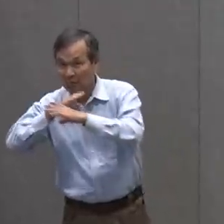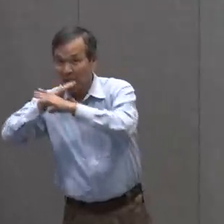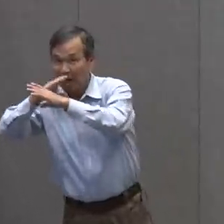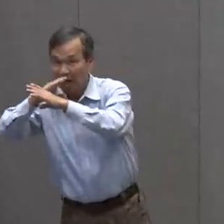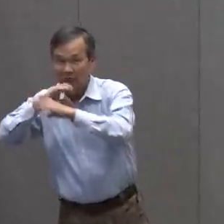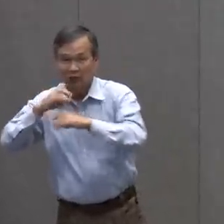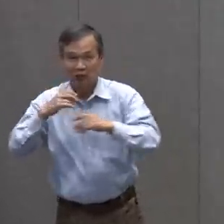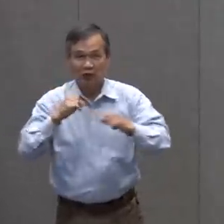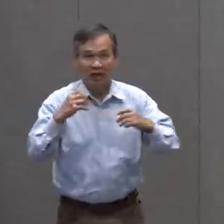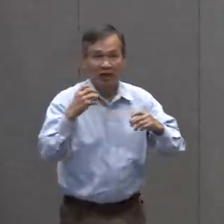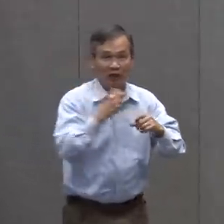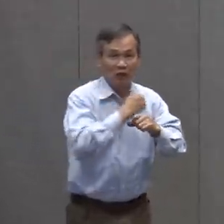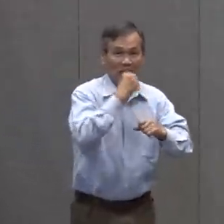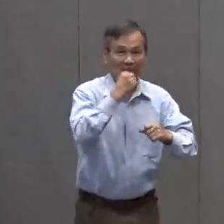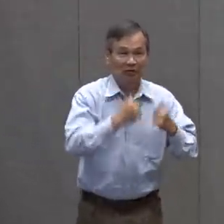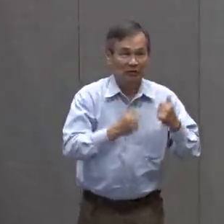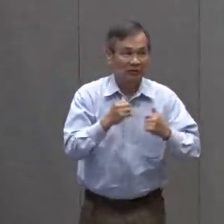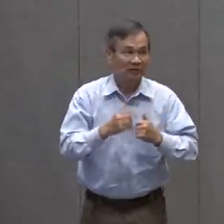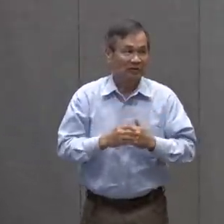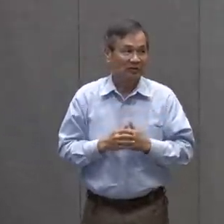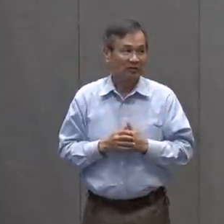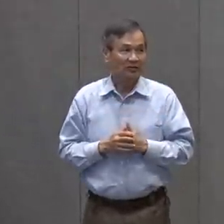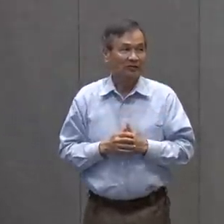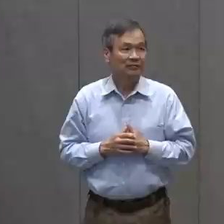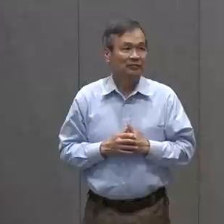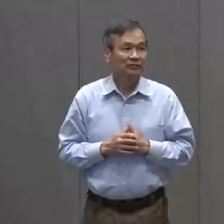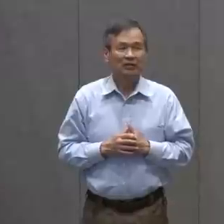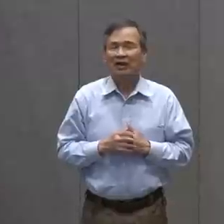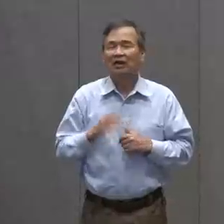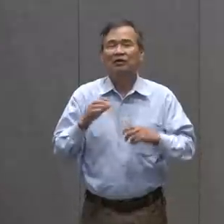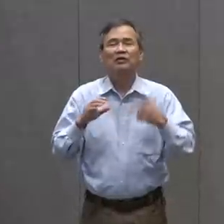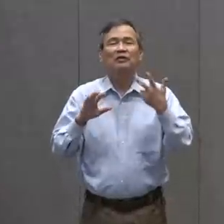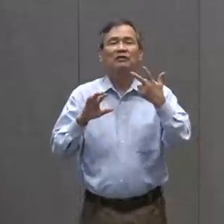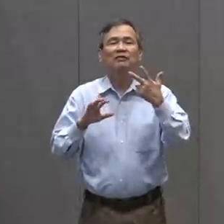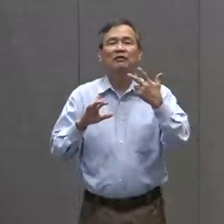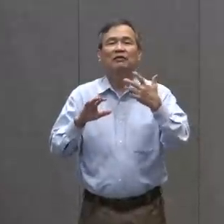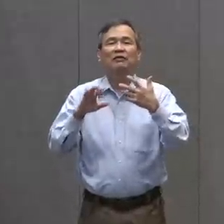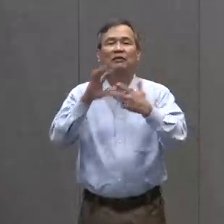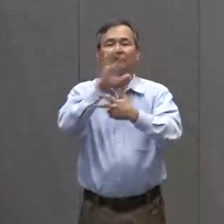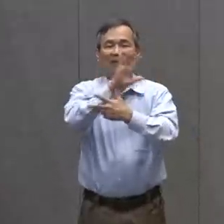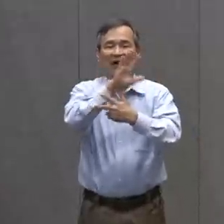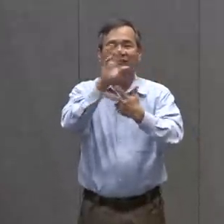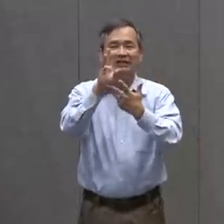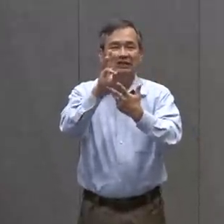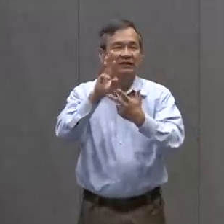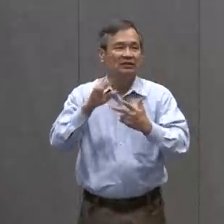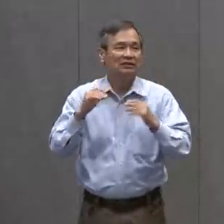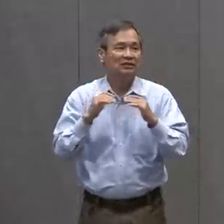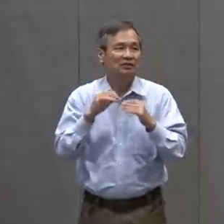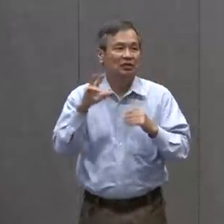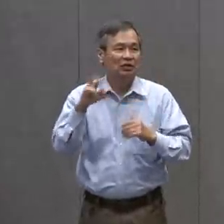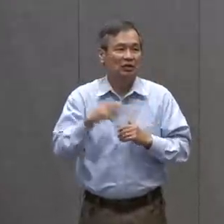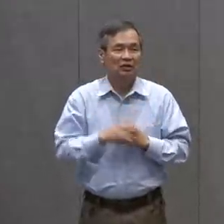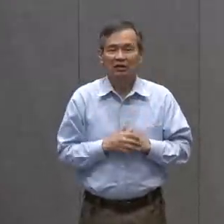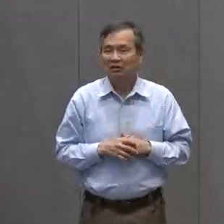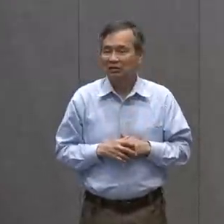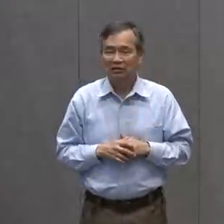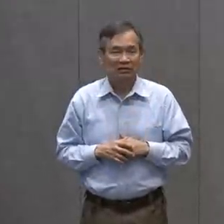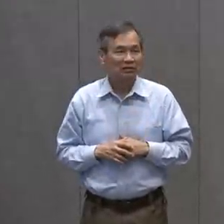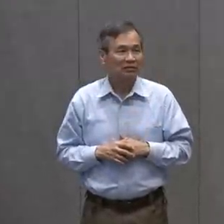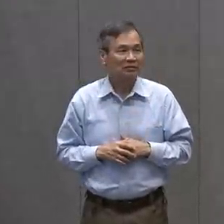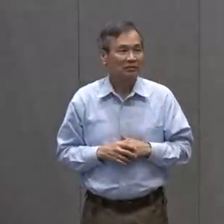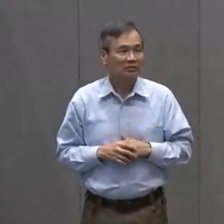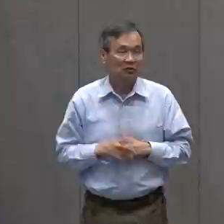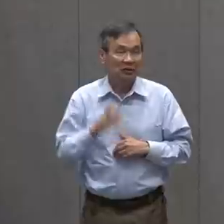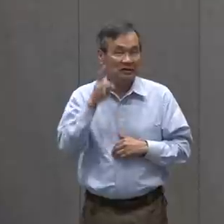do we continue helping ourselves? I'm going to do the 5 times 6, so I'm going to put my 30 she right blocked there. Me. Yeah, we'll see if